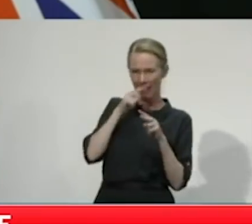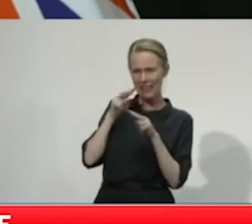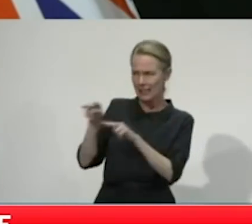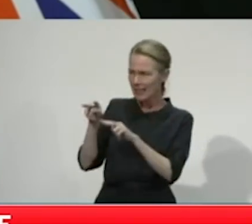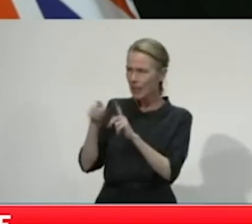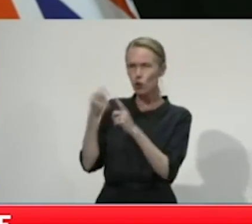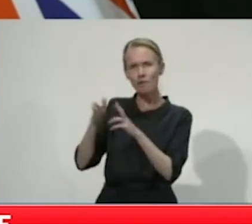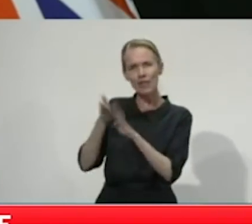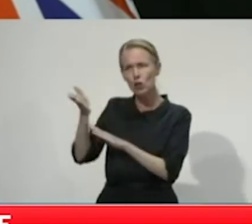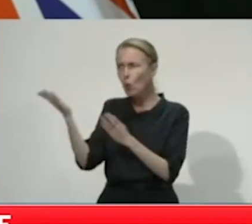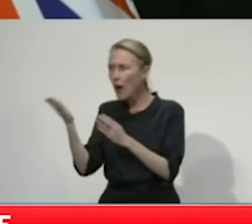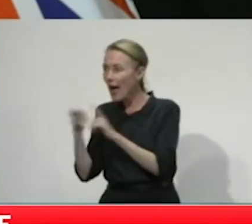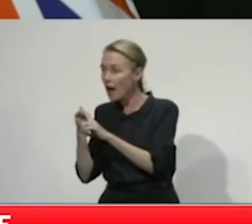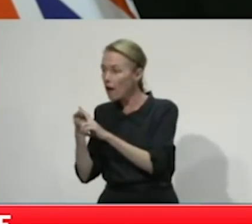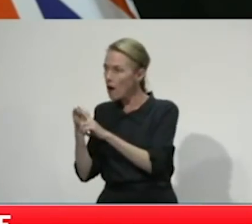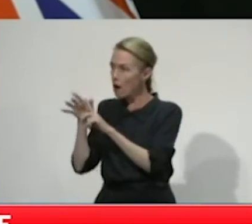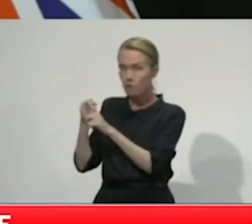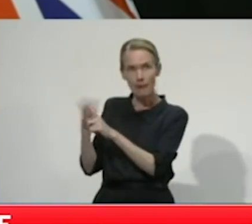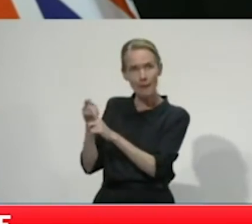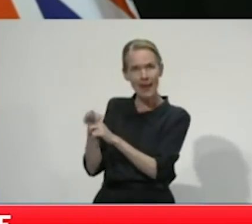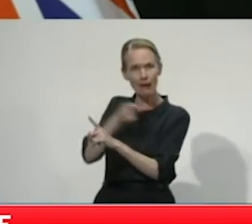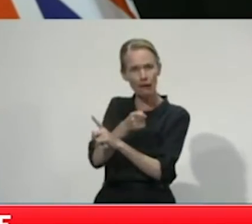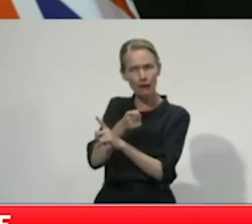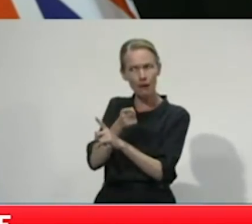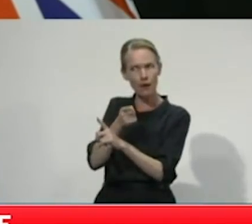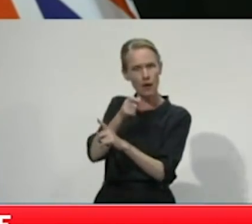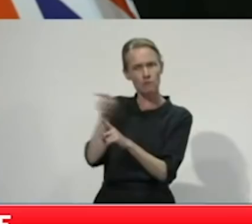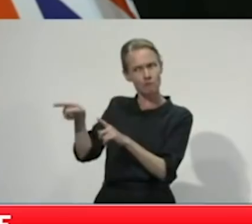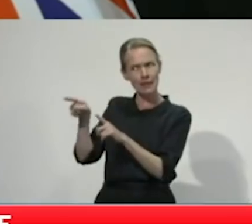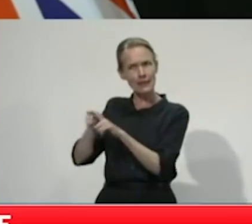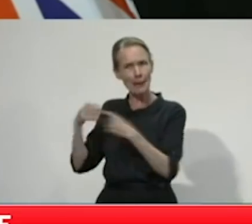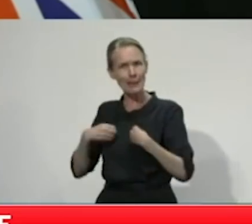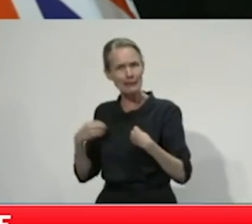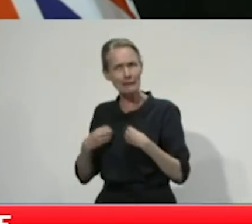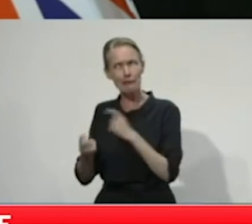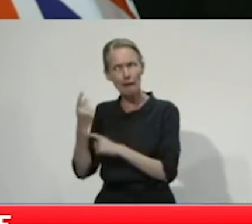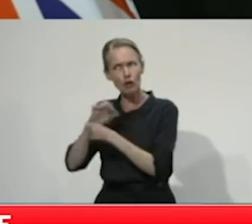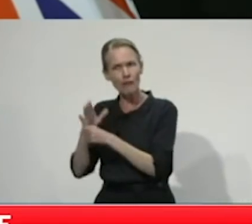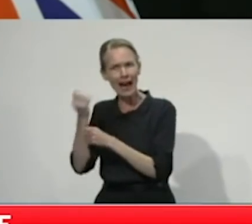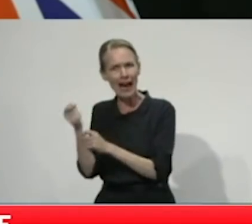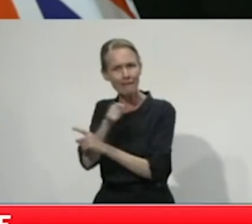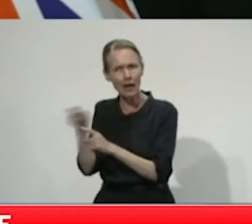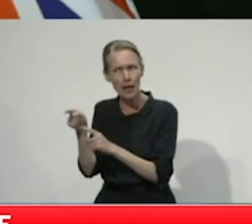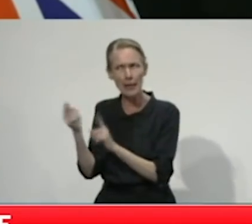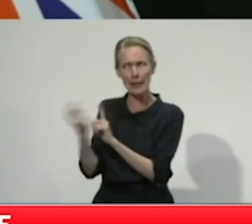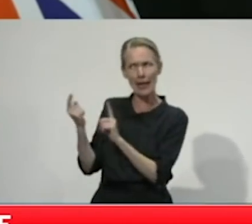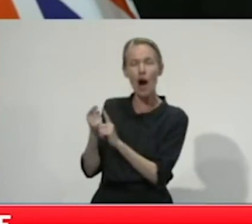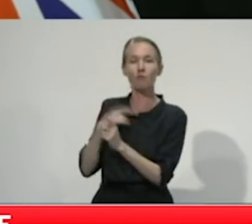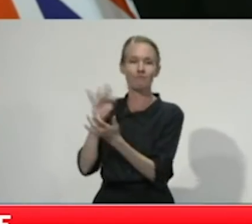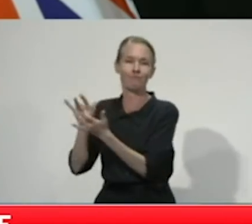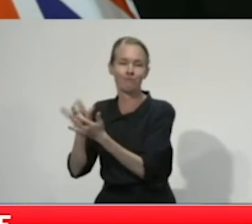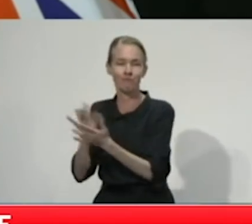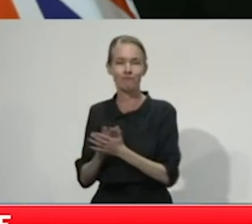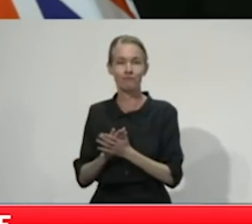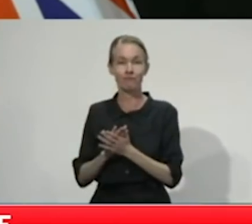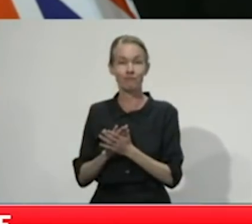be close contacts of a case. There's been a lot of interest in the app already. I'm pleased to say over 92,000